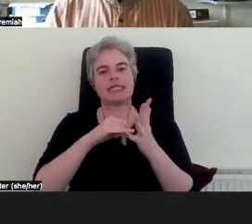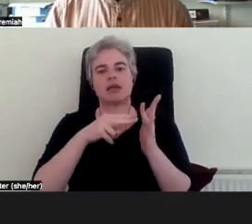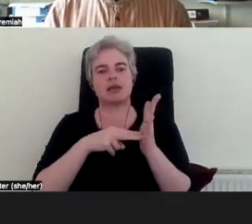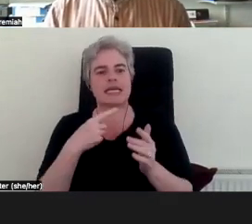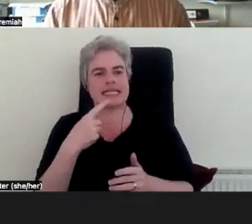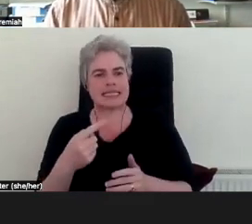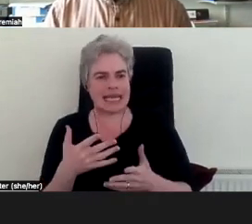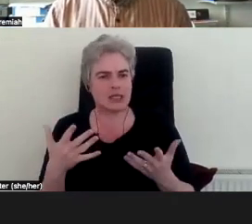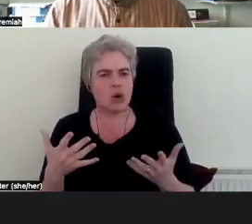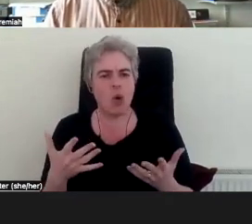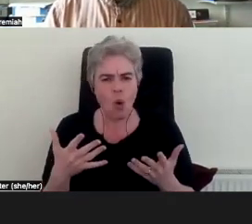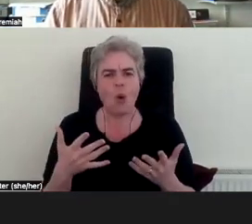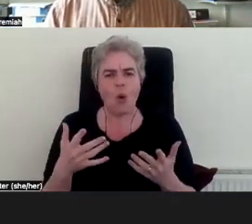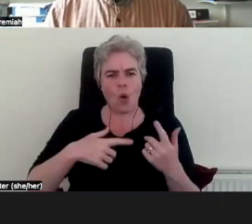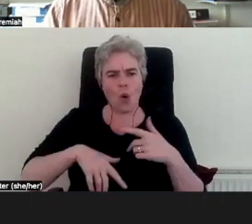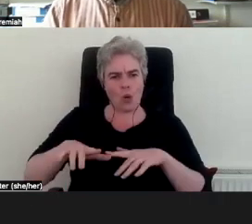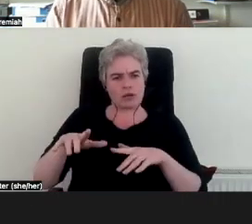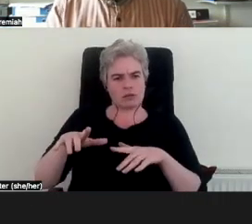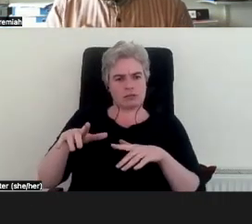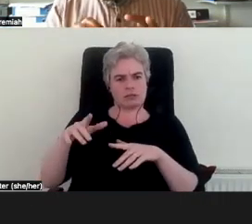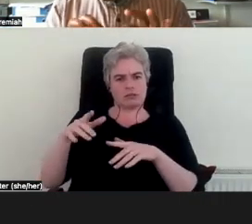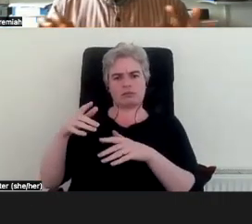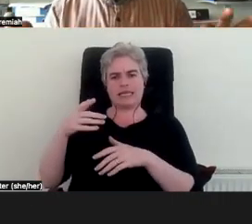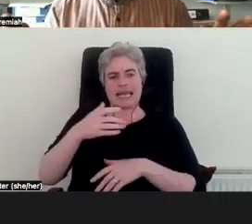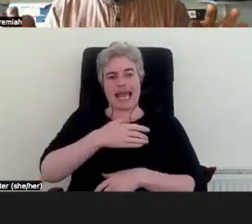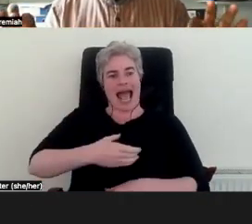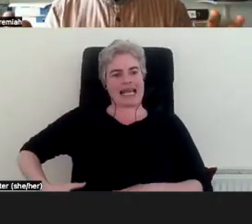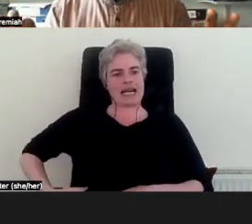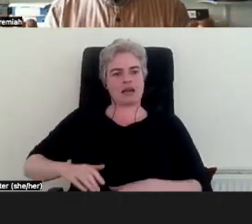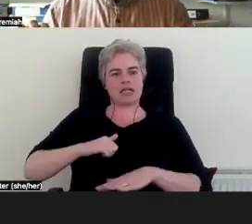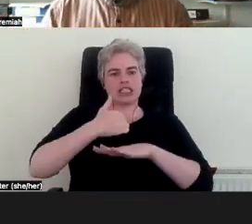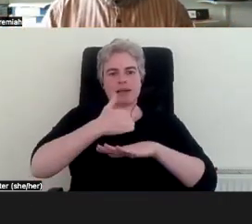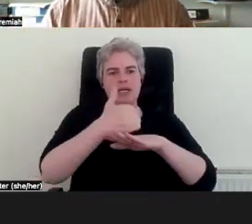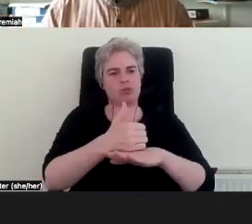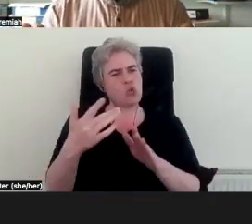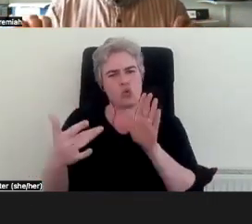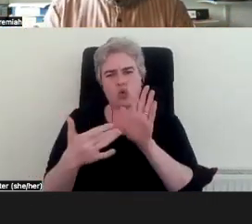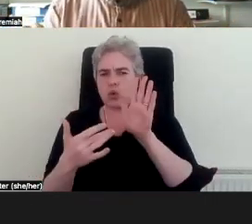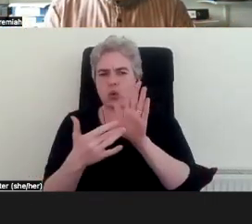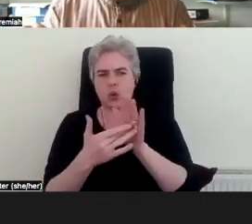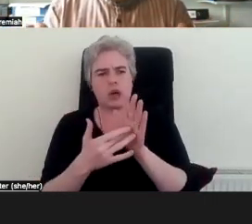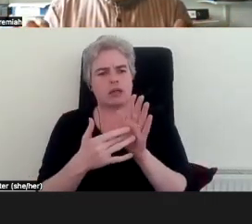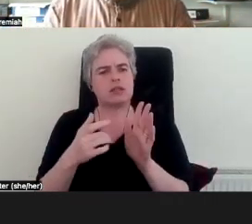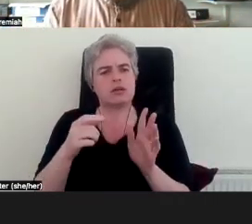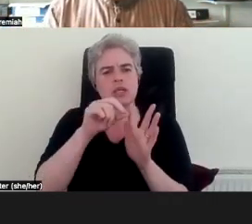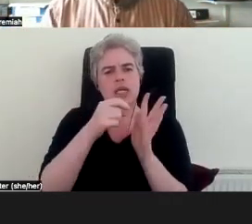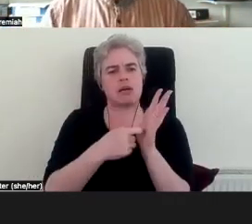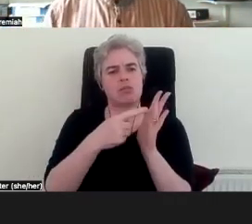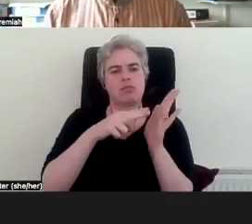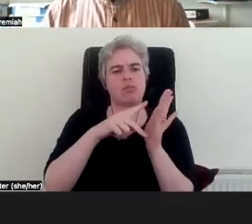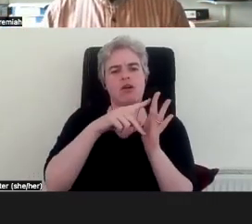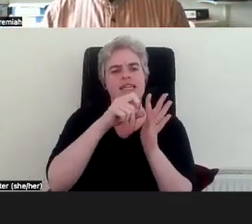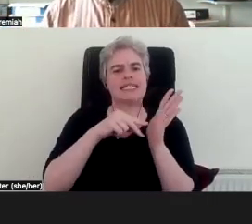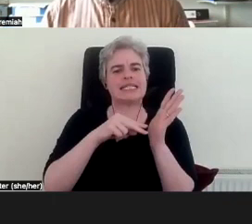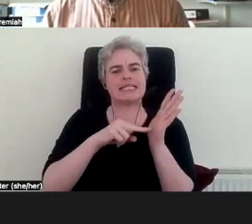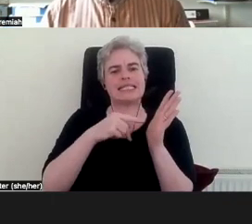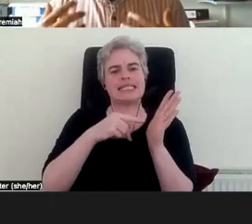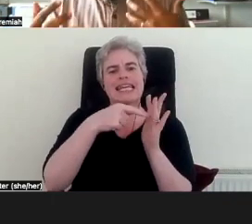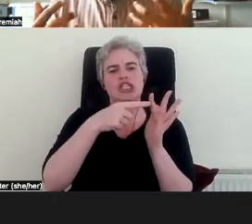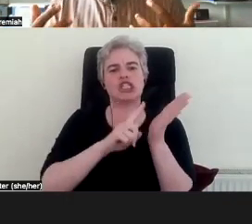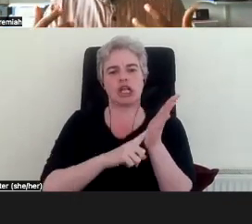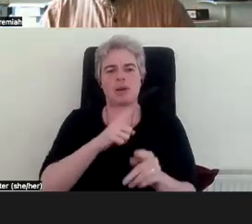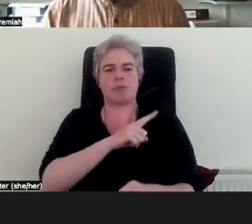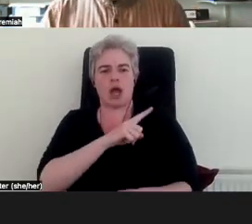Britain's Indian empire. So he very clearly laid out the importance of